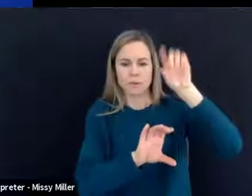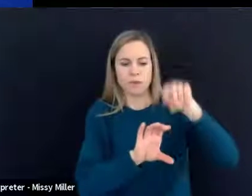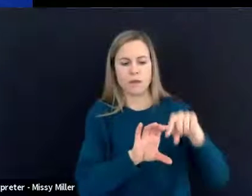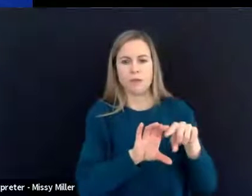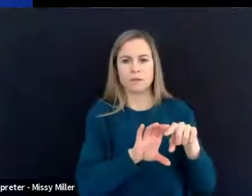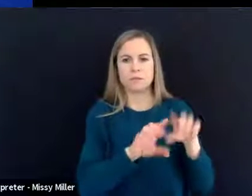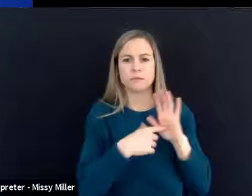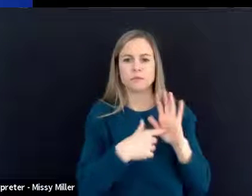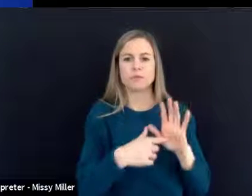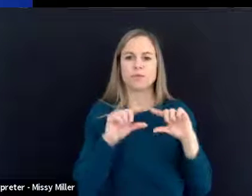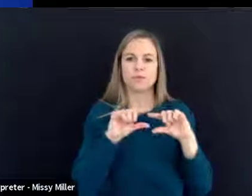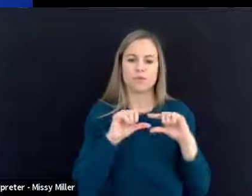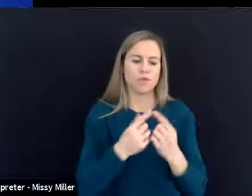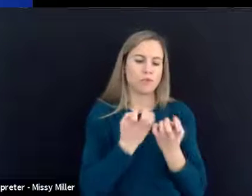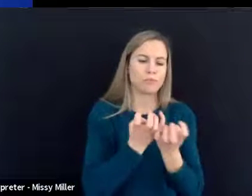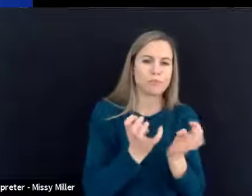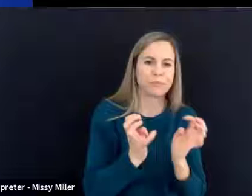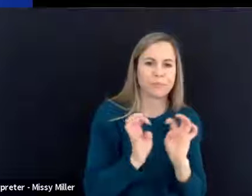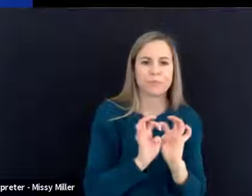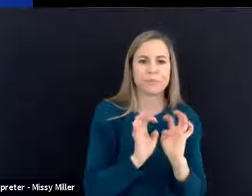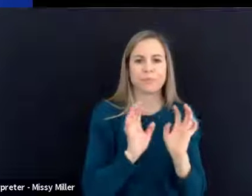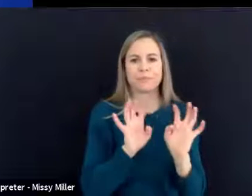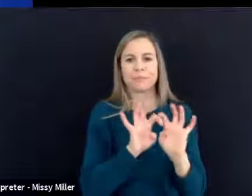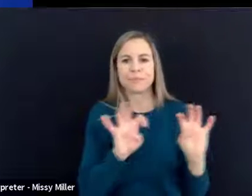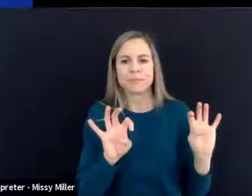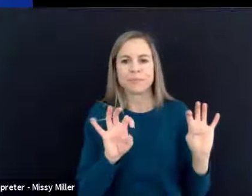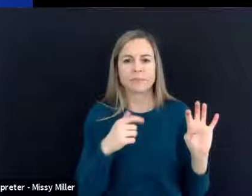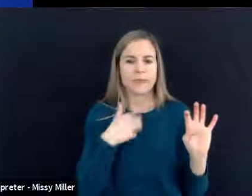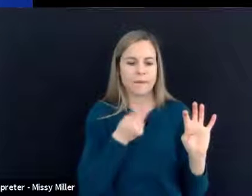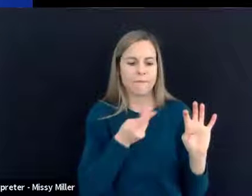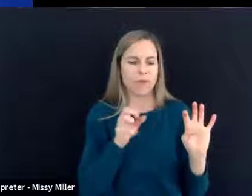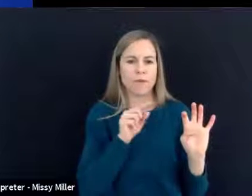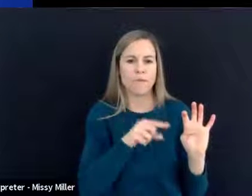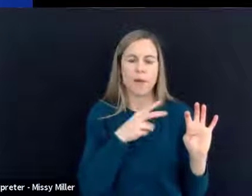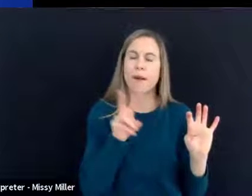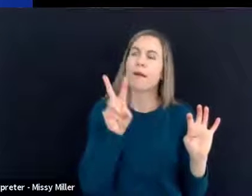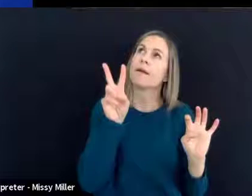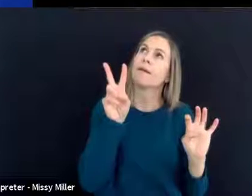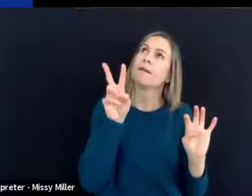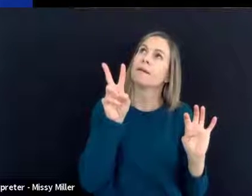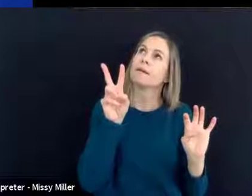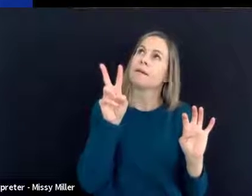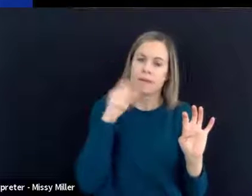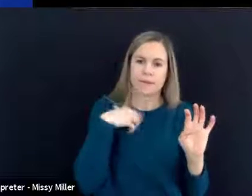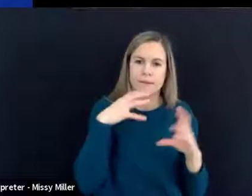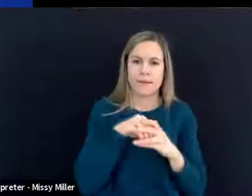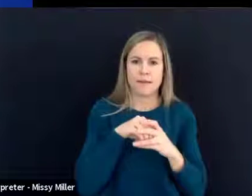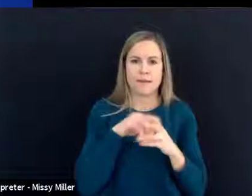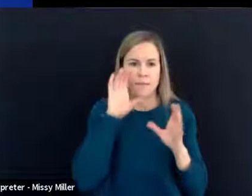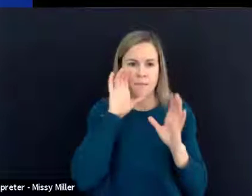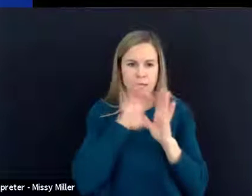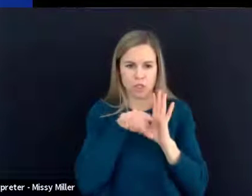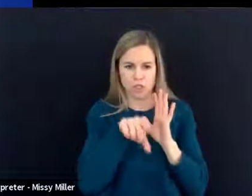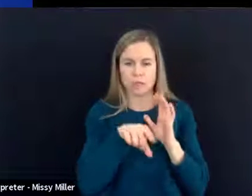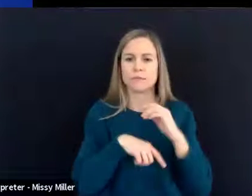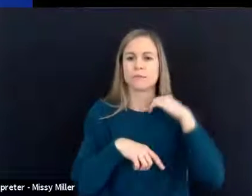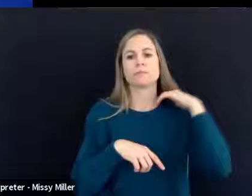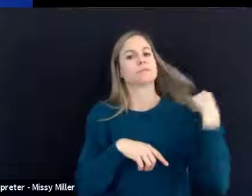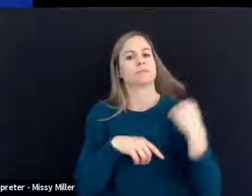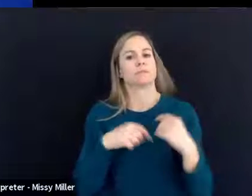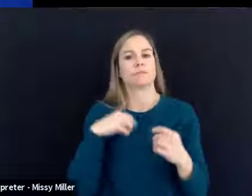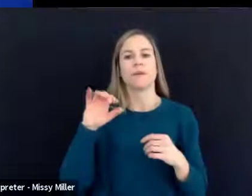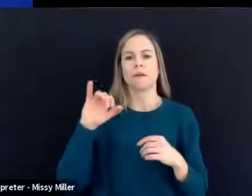is a group of individuals, and a few of them are gazing up at the ceiling. The